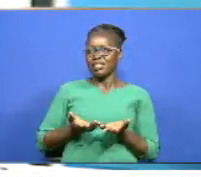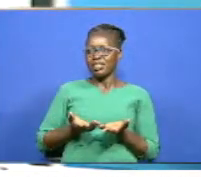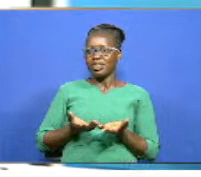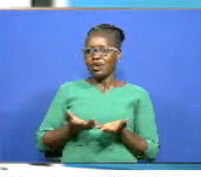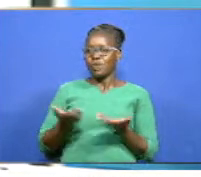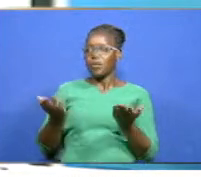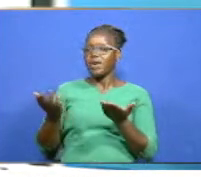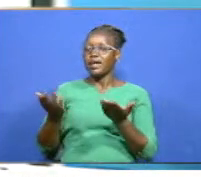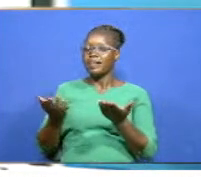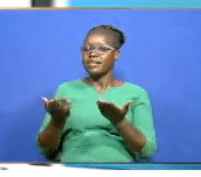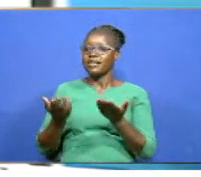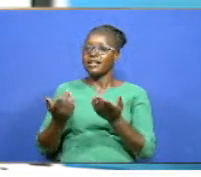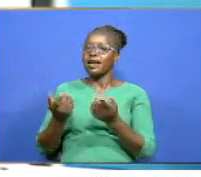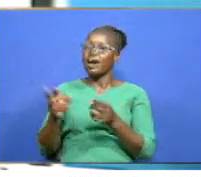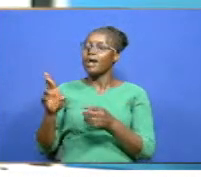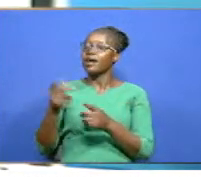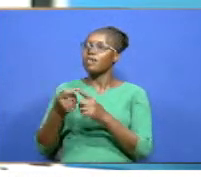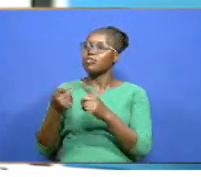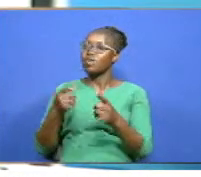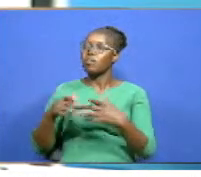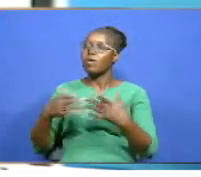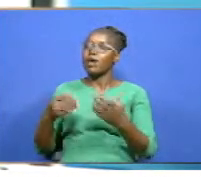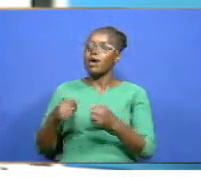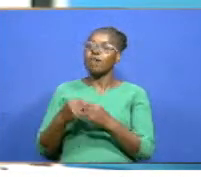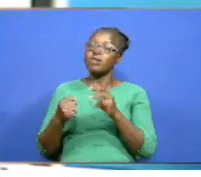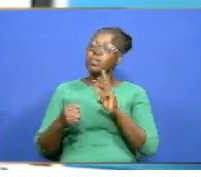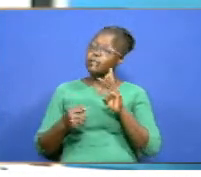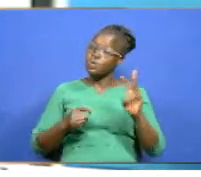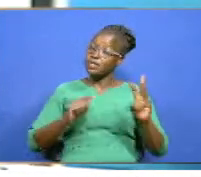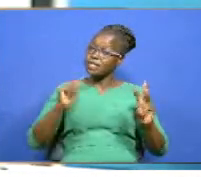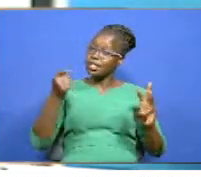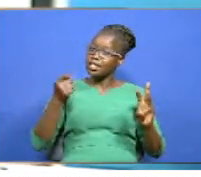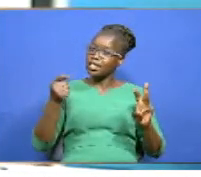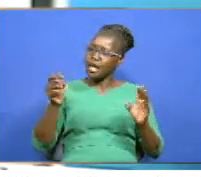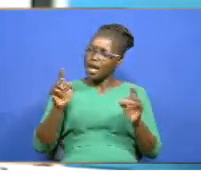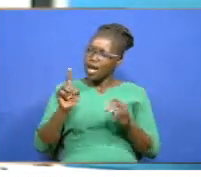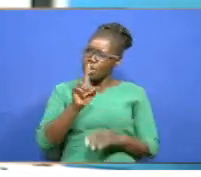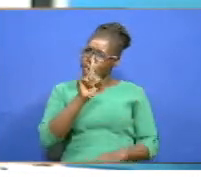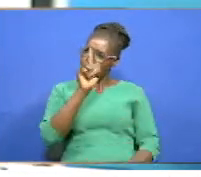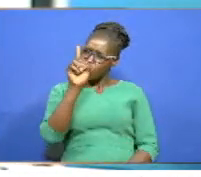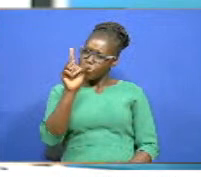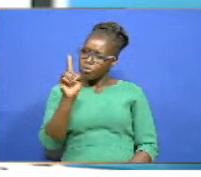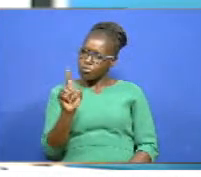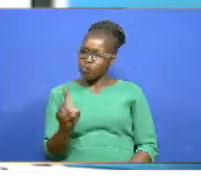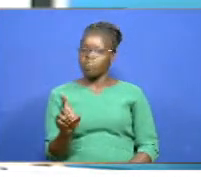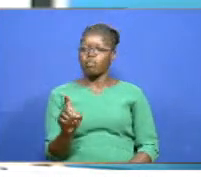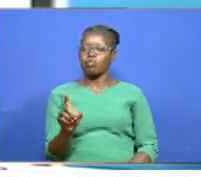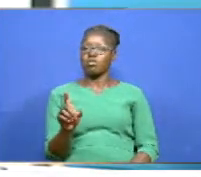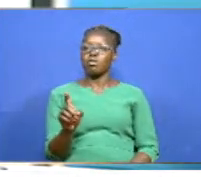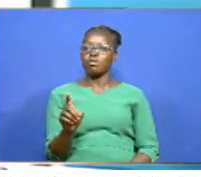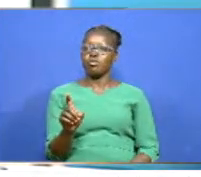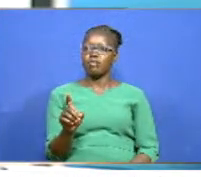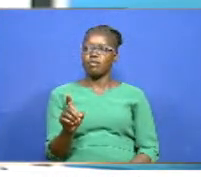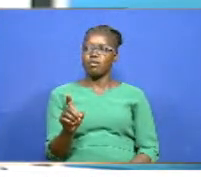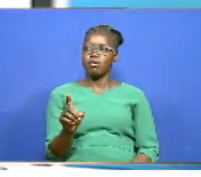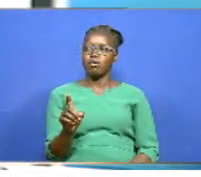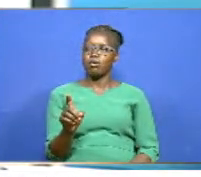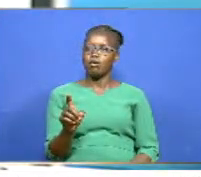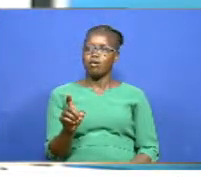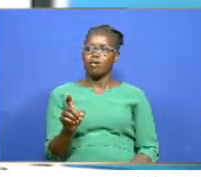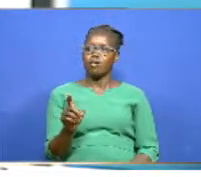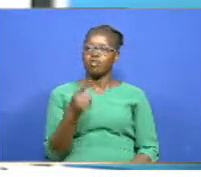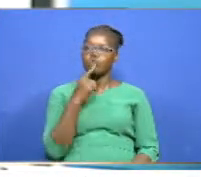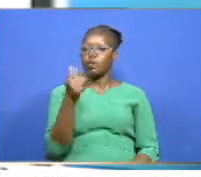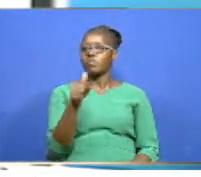from. As to how that will happen in Western Kenya is still a big question that I'm still yet to be